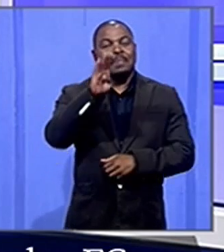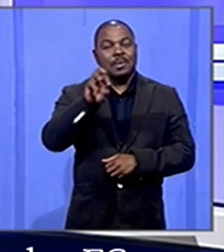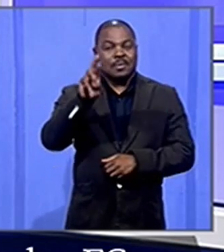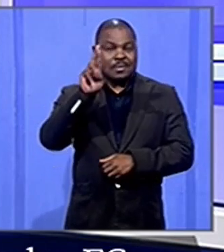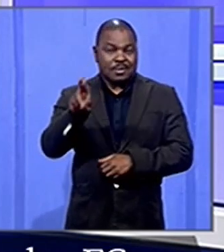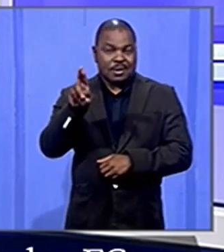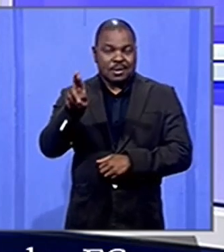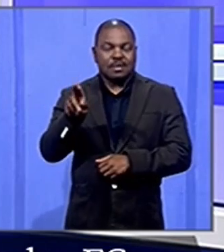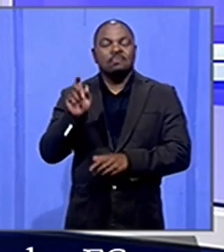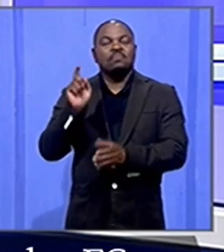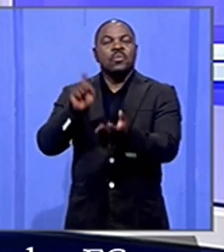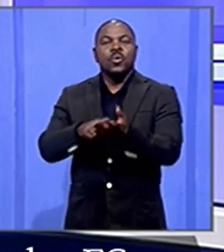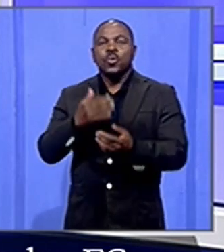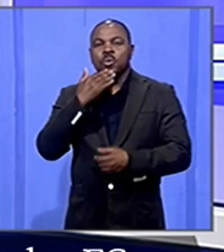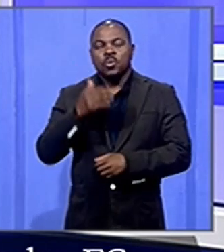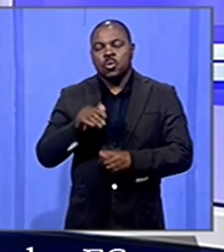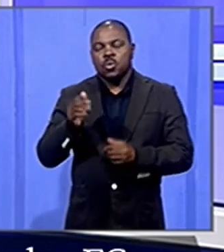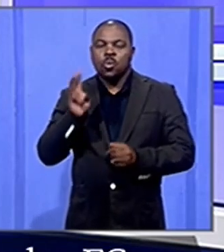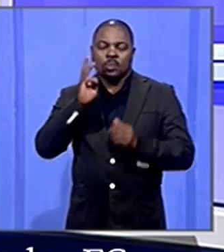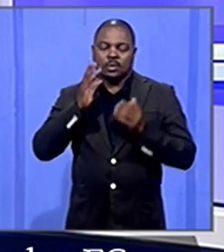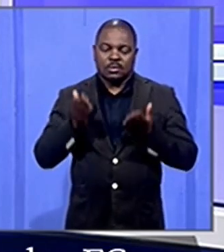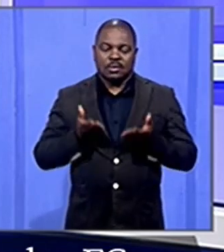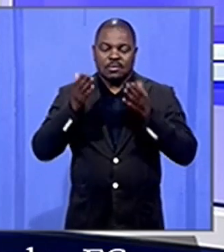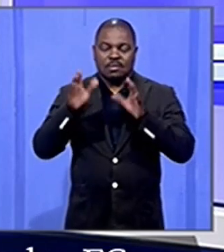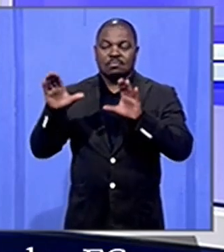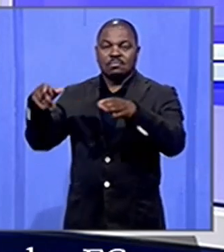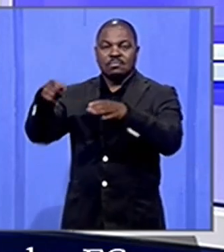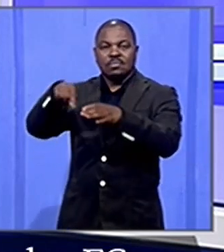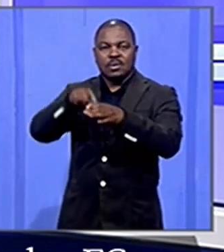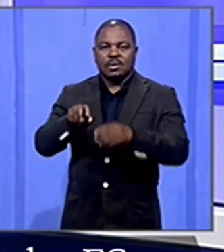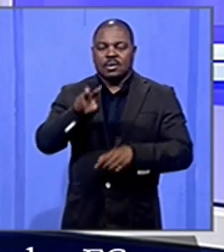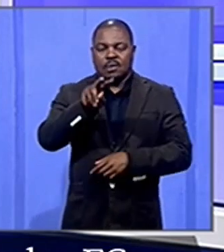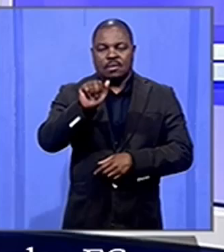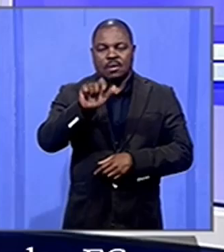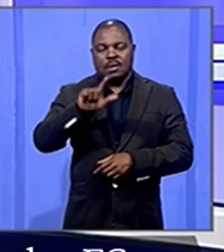State sekolotago moabi wa metsi a mantši Vaal